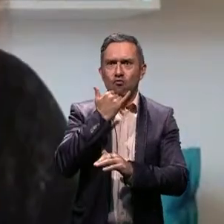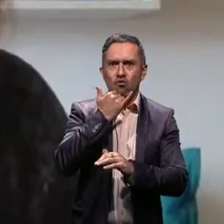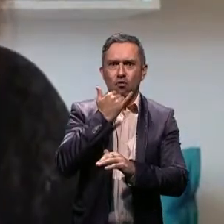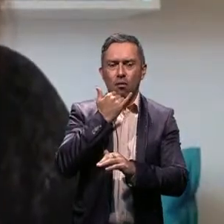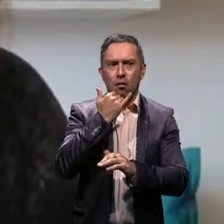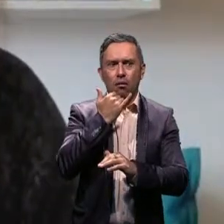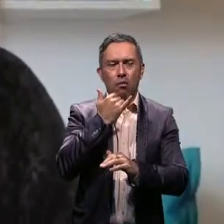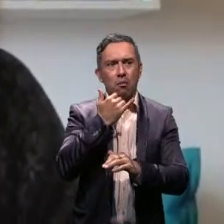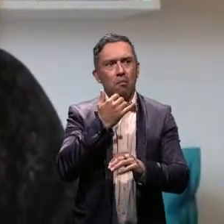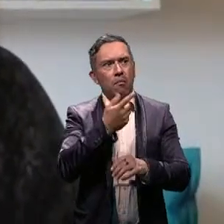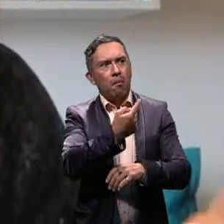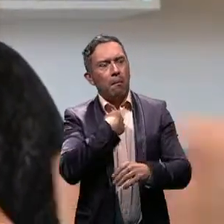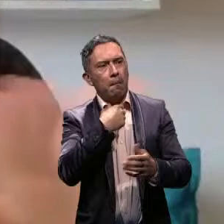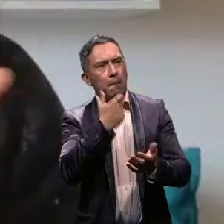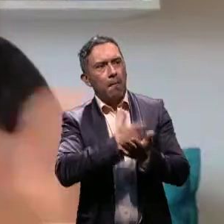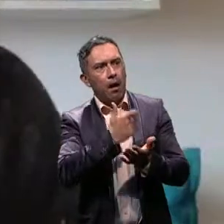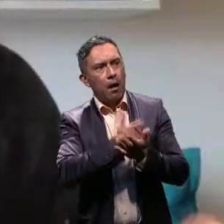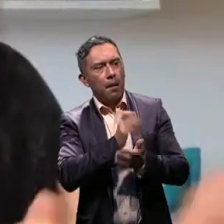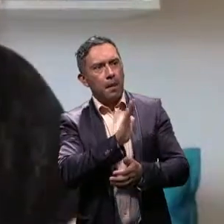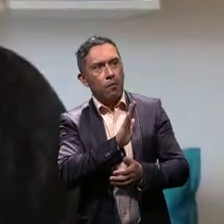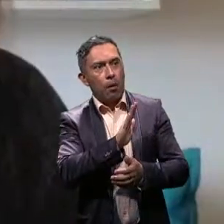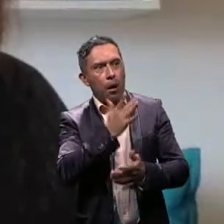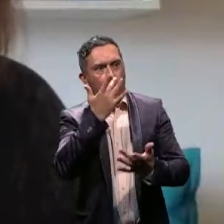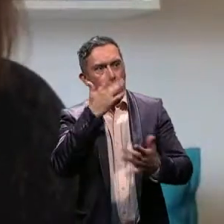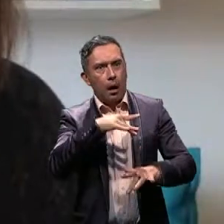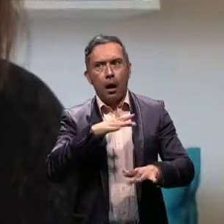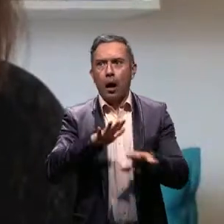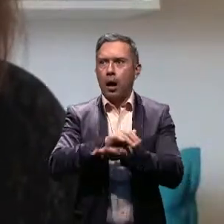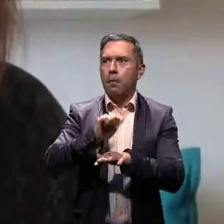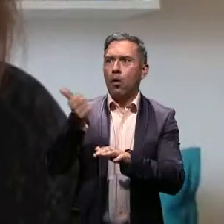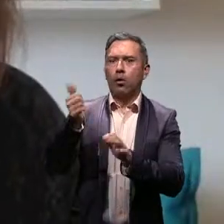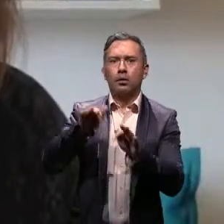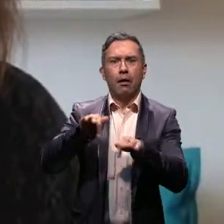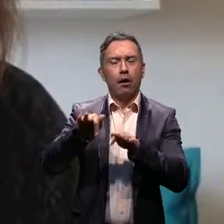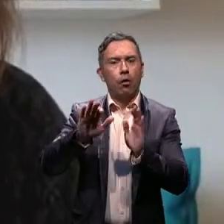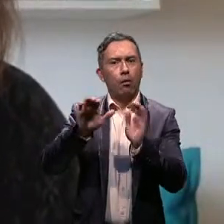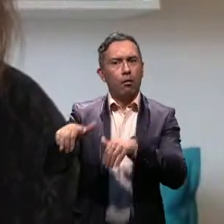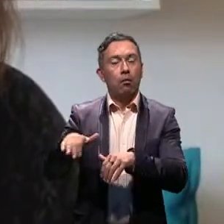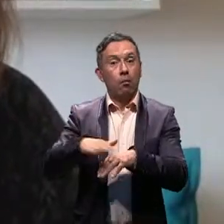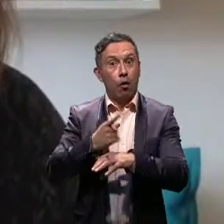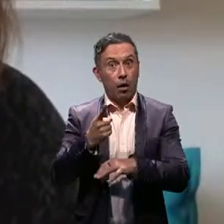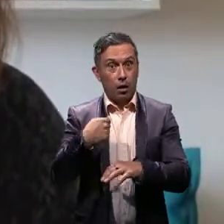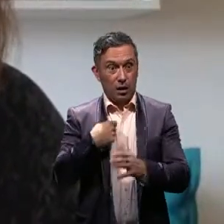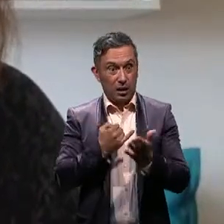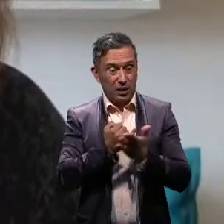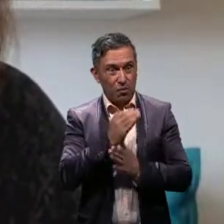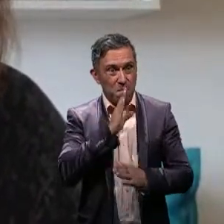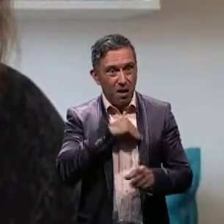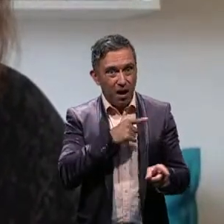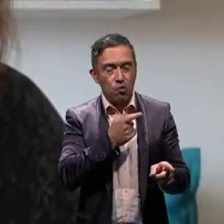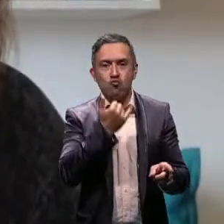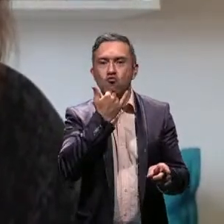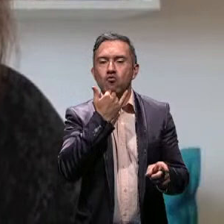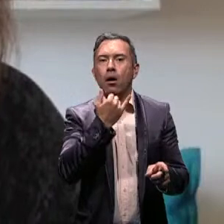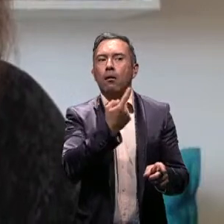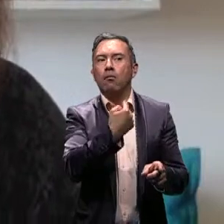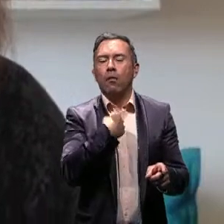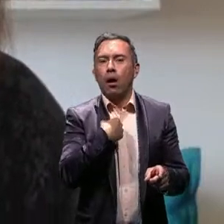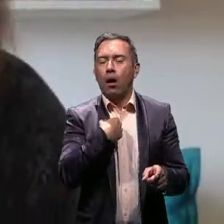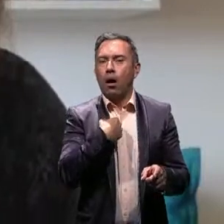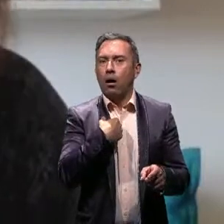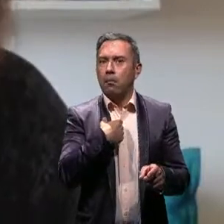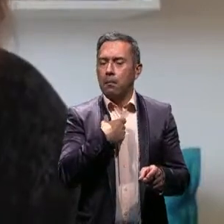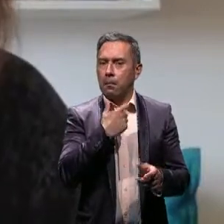where they have to change jobs, because if they make a statement, it